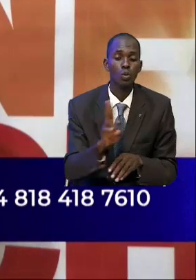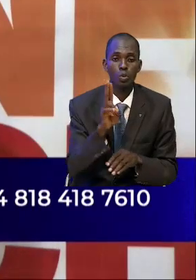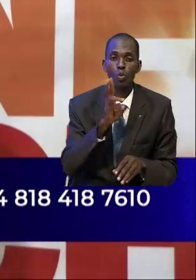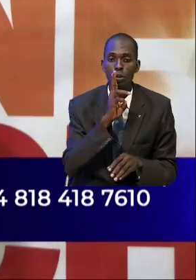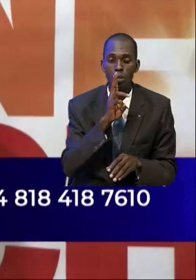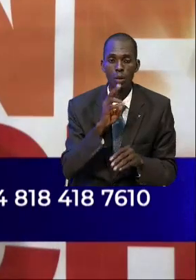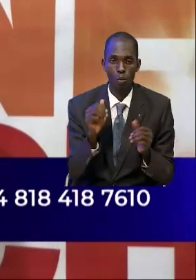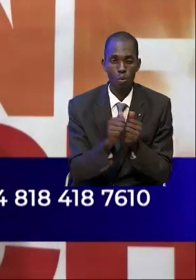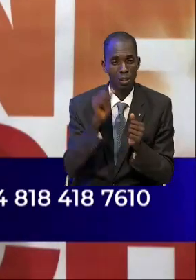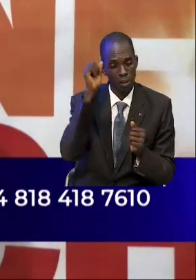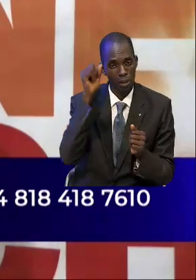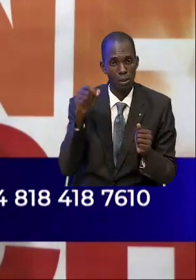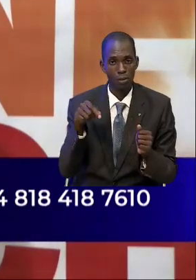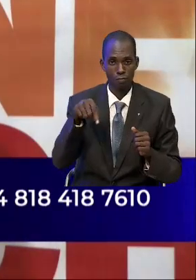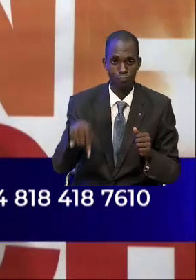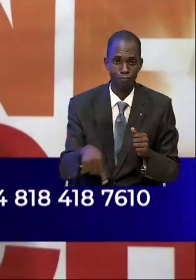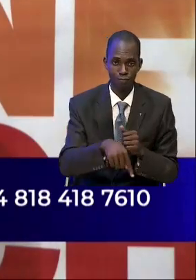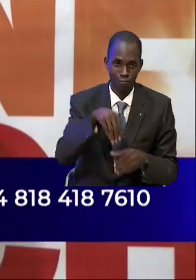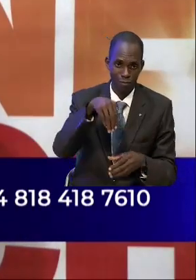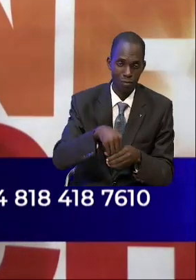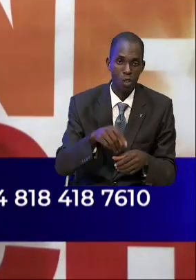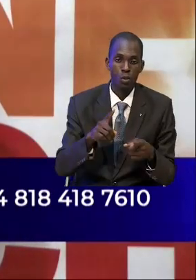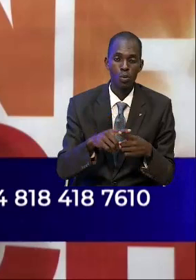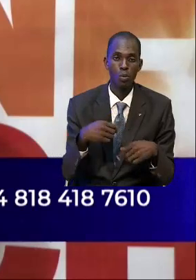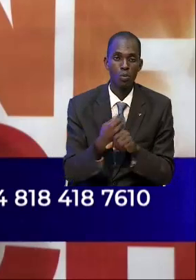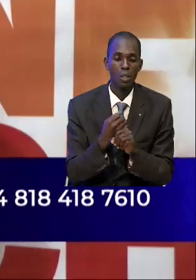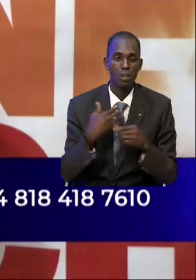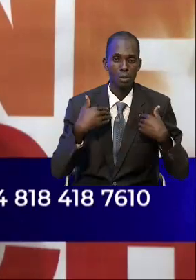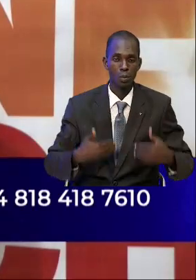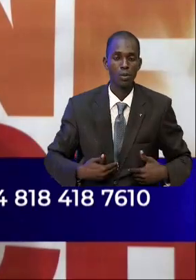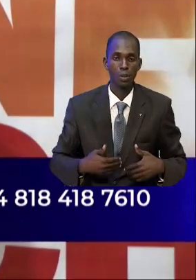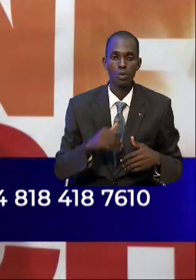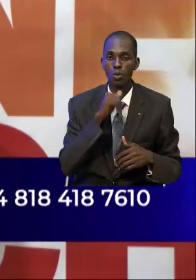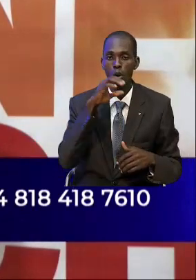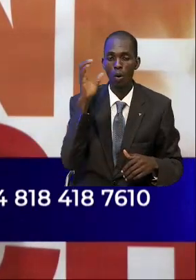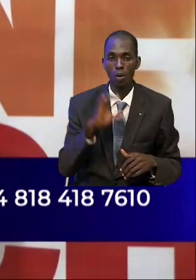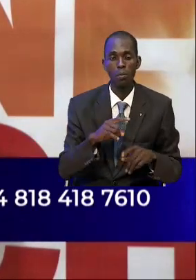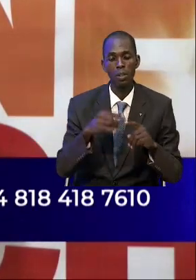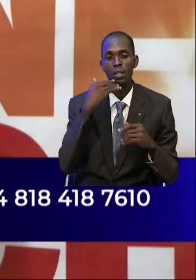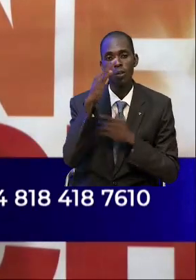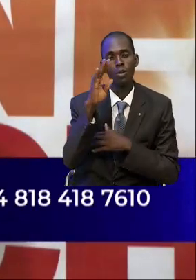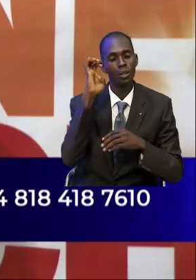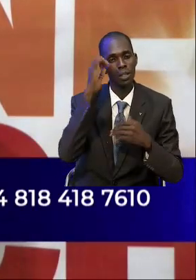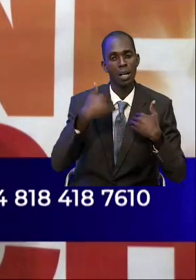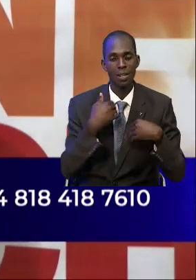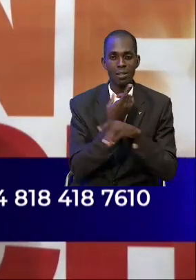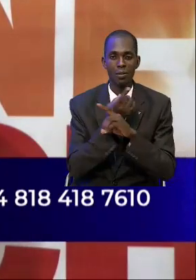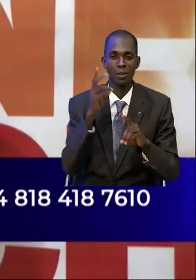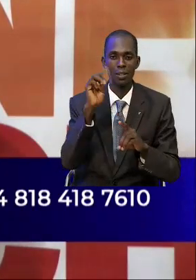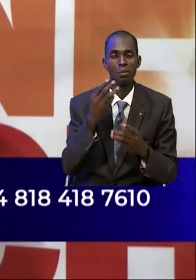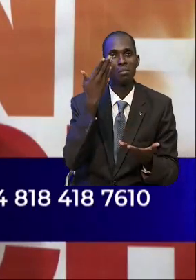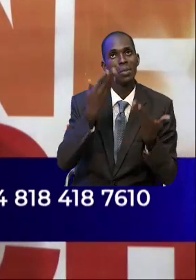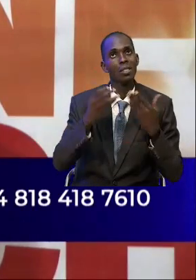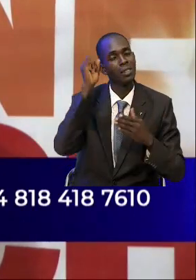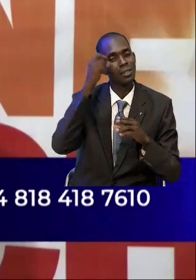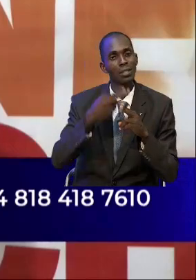and put my legs because my two legs will be too hot for me. But God has delivered me. And I say, may his name be